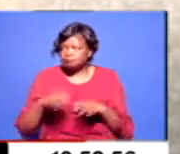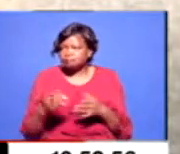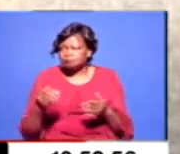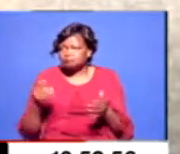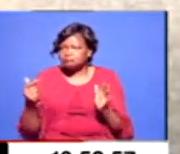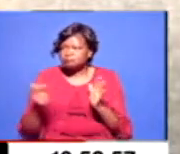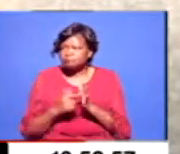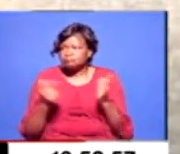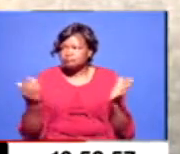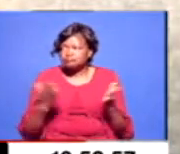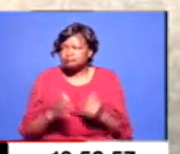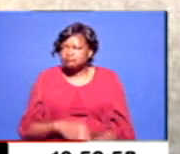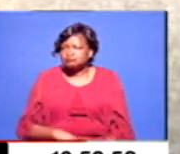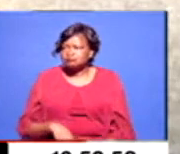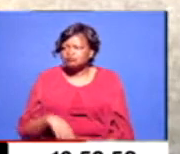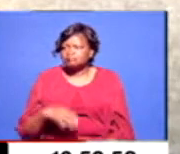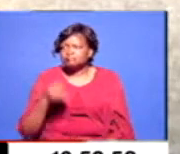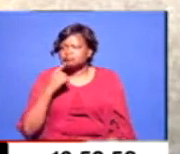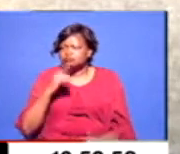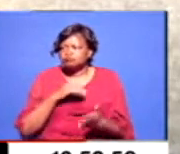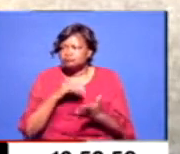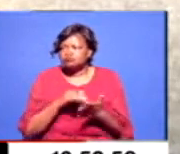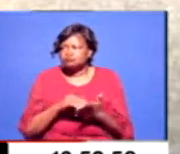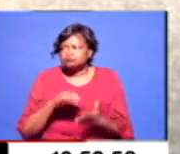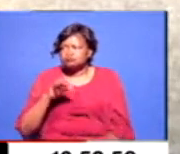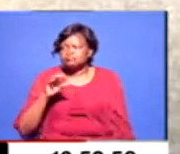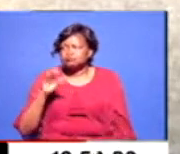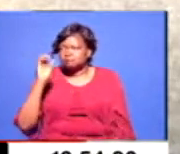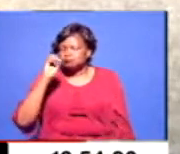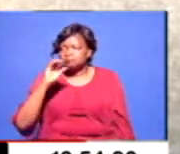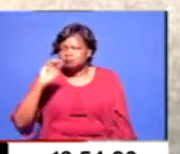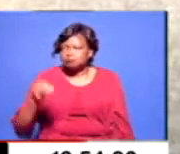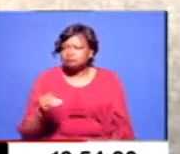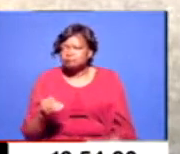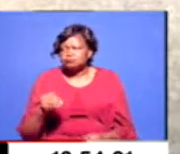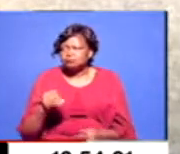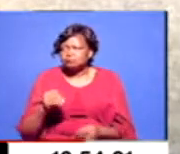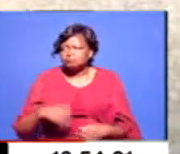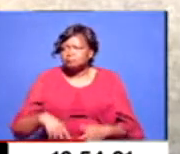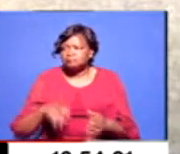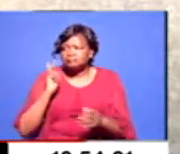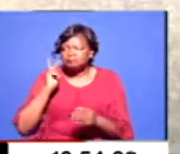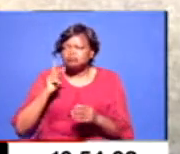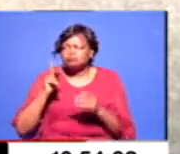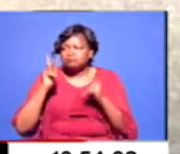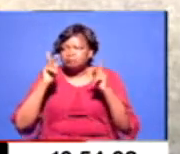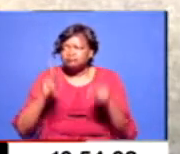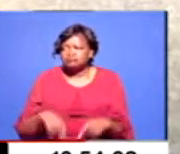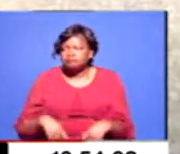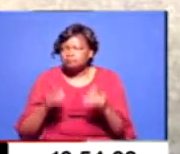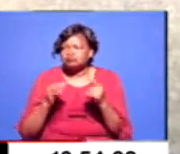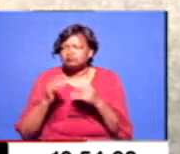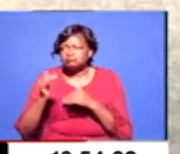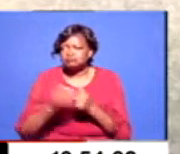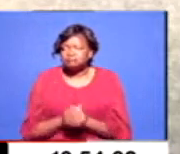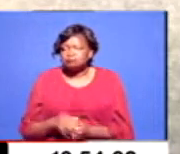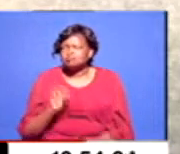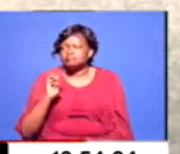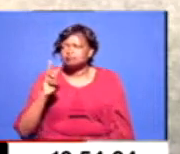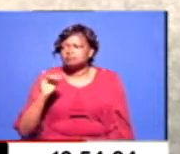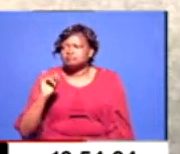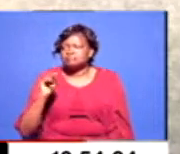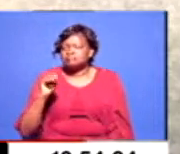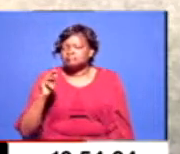at Beryls Medical Center in Oyugis Town along Kisumu Highway, next to Winimam Hotel. That is the